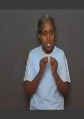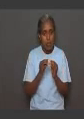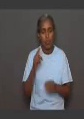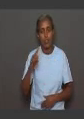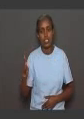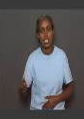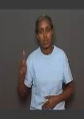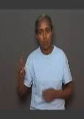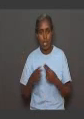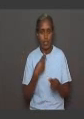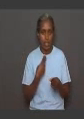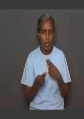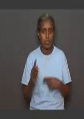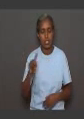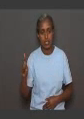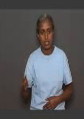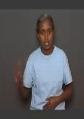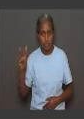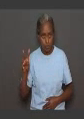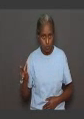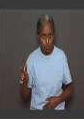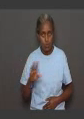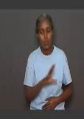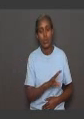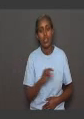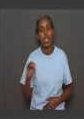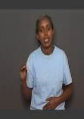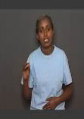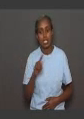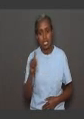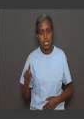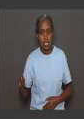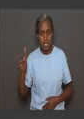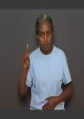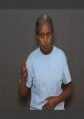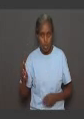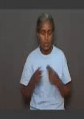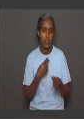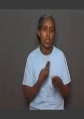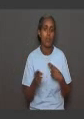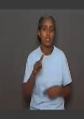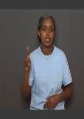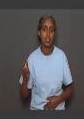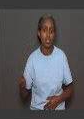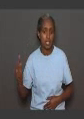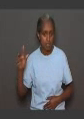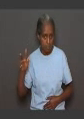Z1 times Z2 and Z1 times